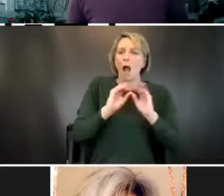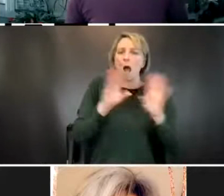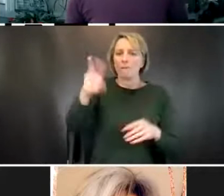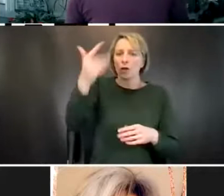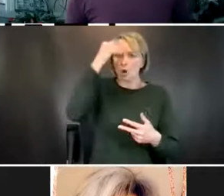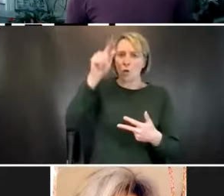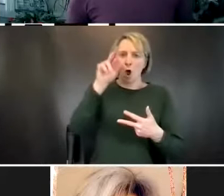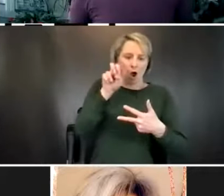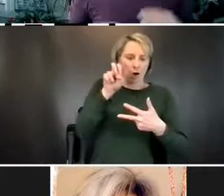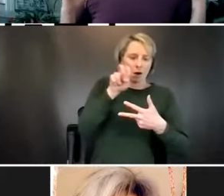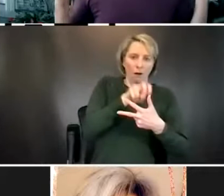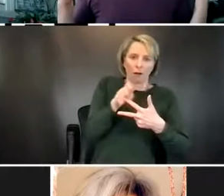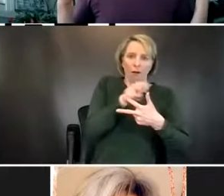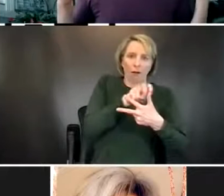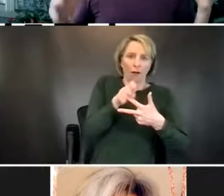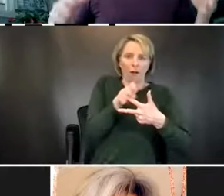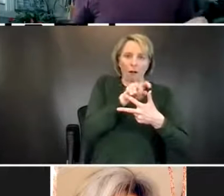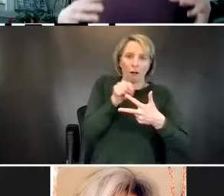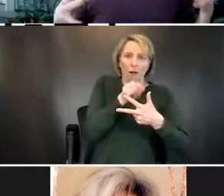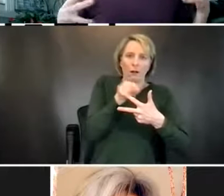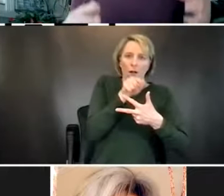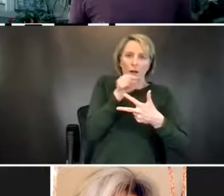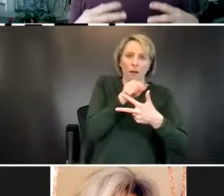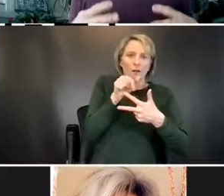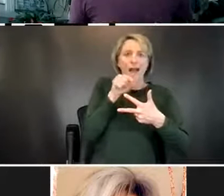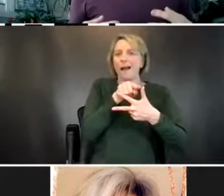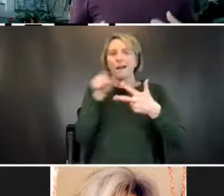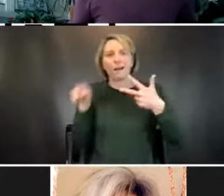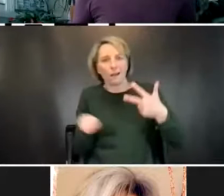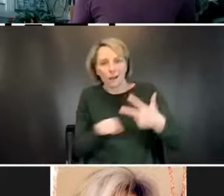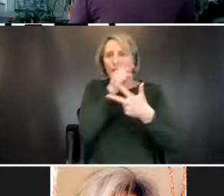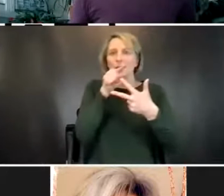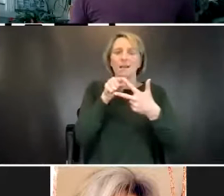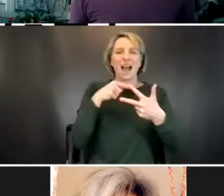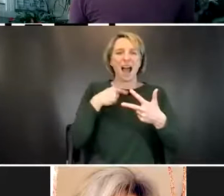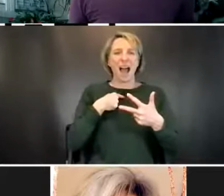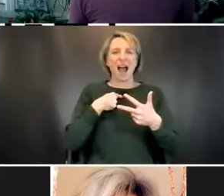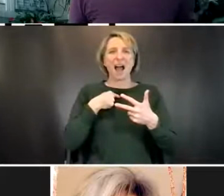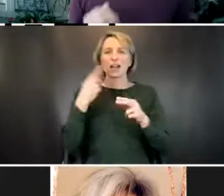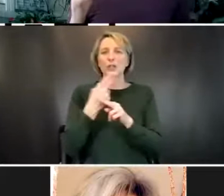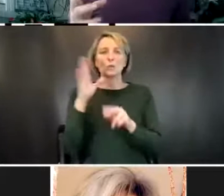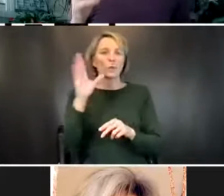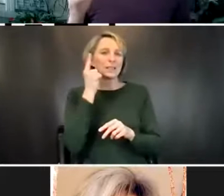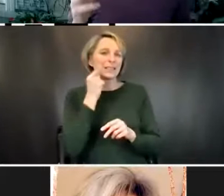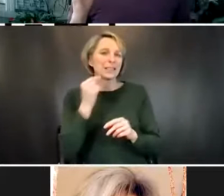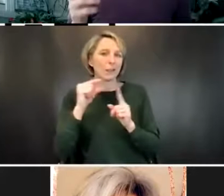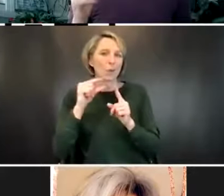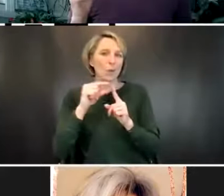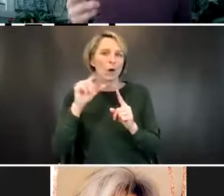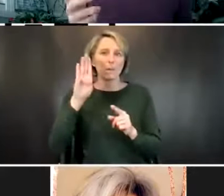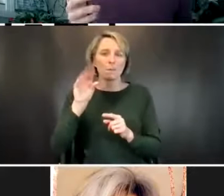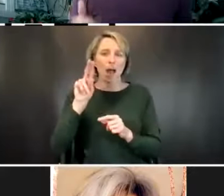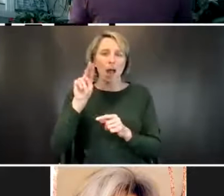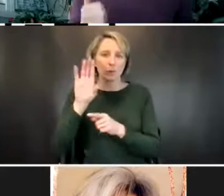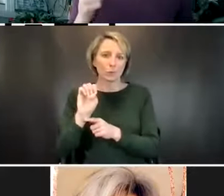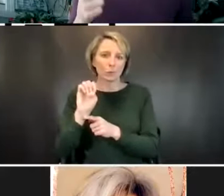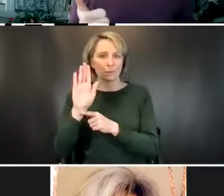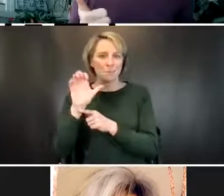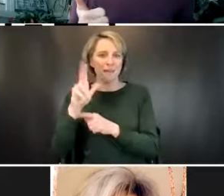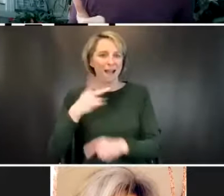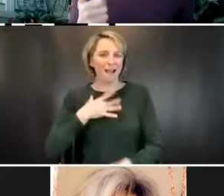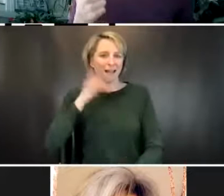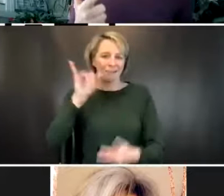I like that. And then threatening, this is that exposure to life-threatening stressors or chronic unresolved stress that results